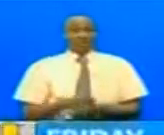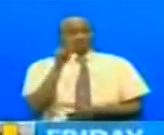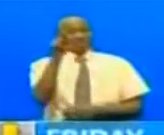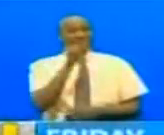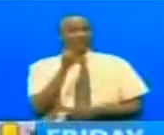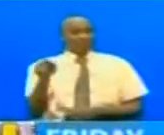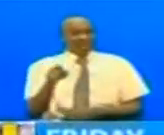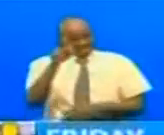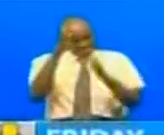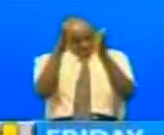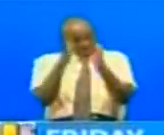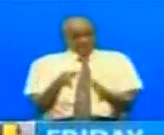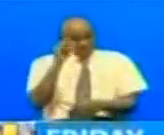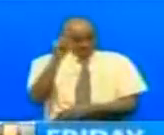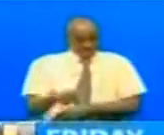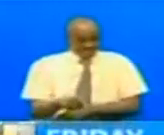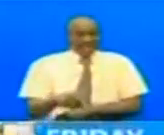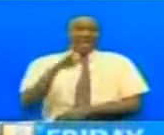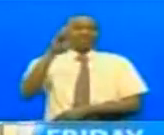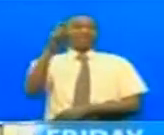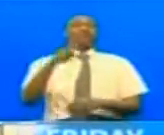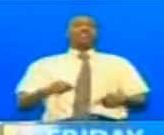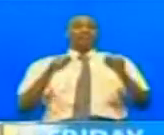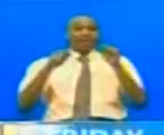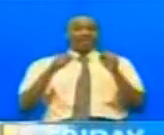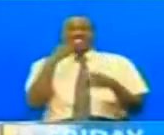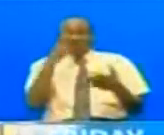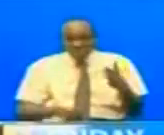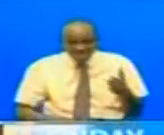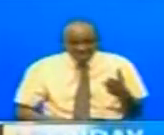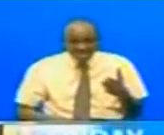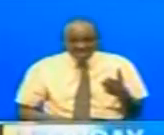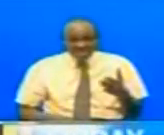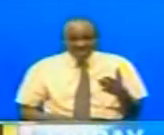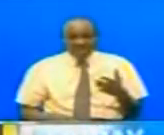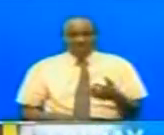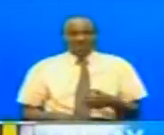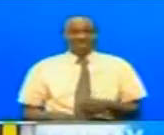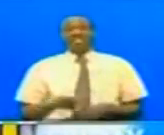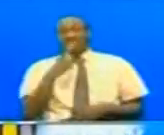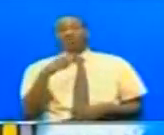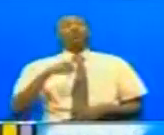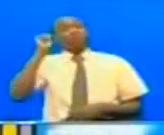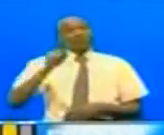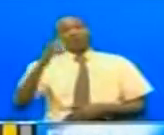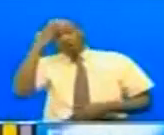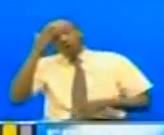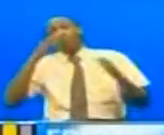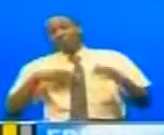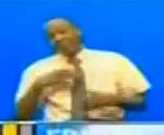Therefore, Awiti Bolo as executive chairman cannot claim this. Surely, can you know the